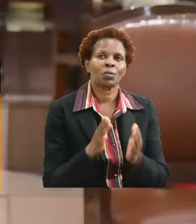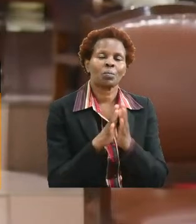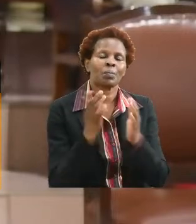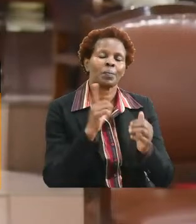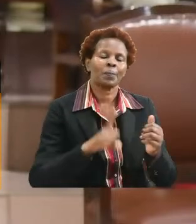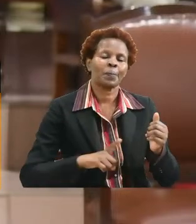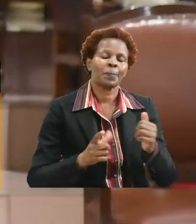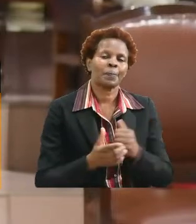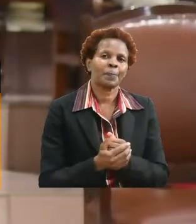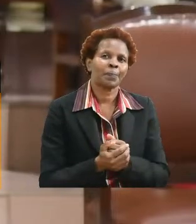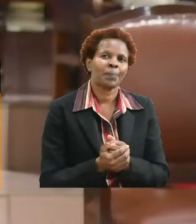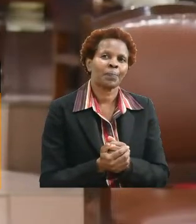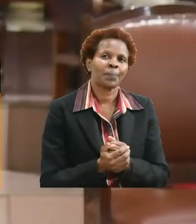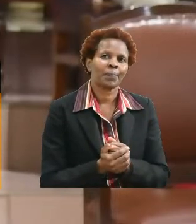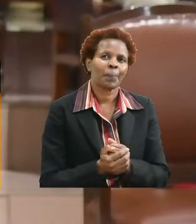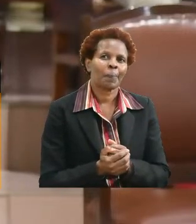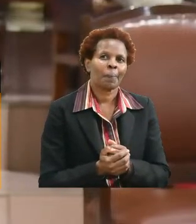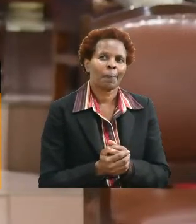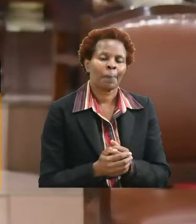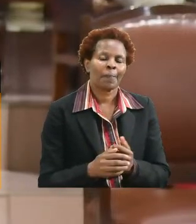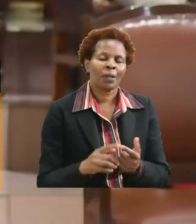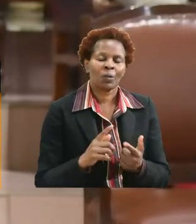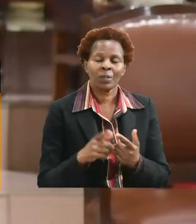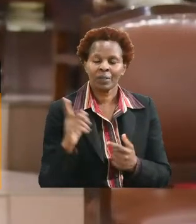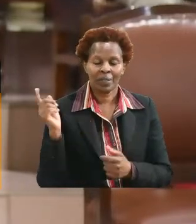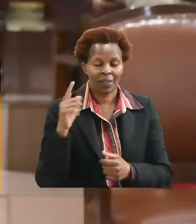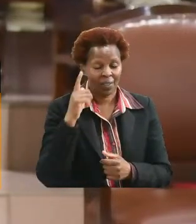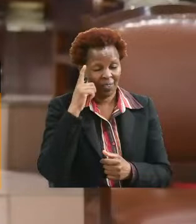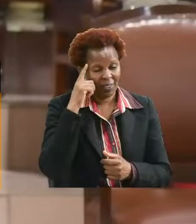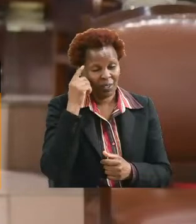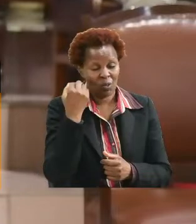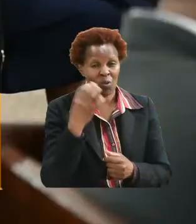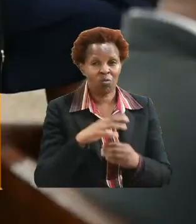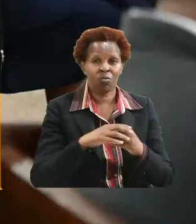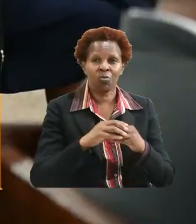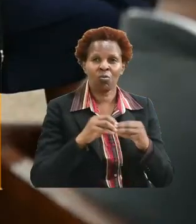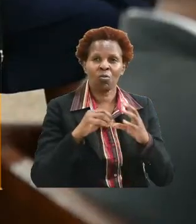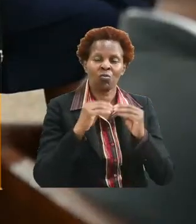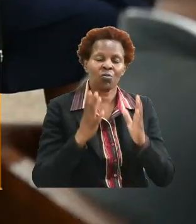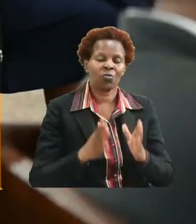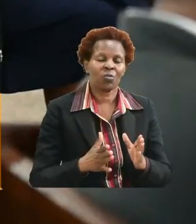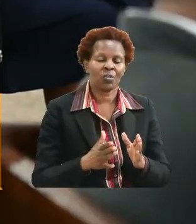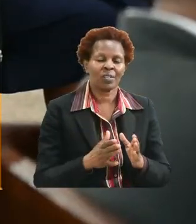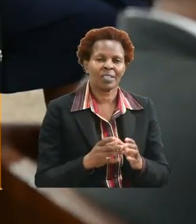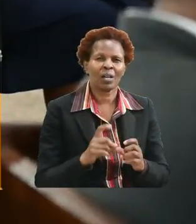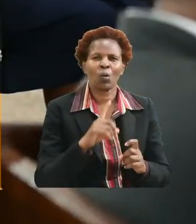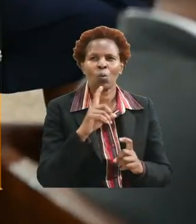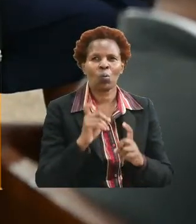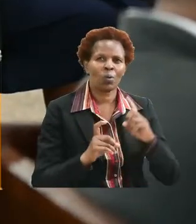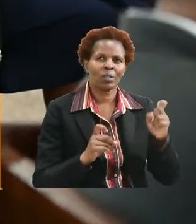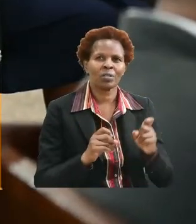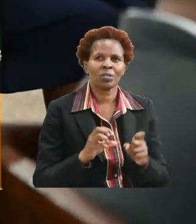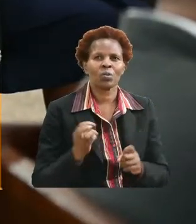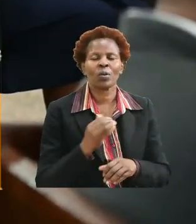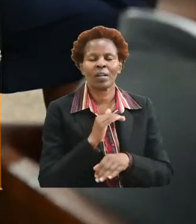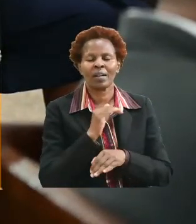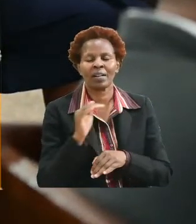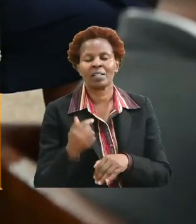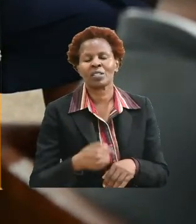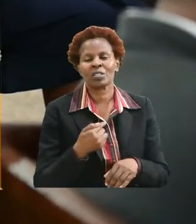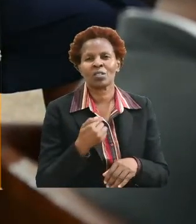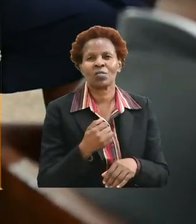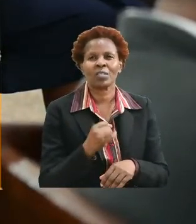to God. And when I think about a comforter, perhaps some of the questions we'll ask is, what will